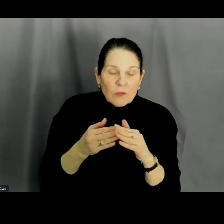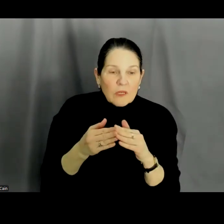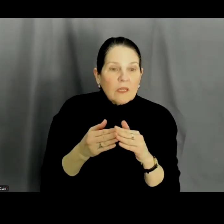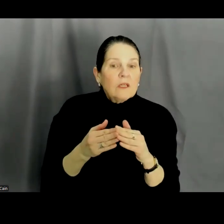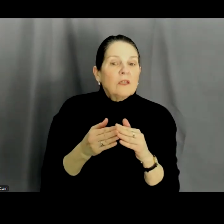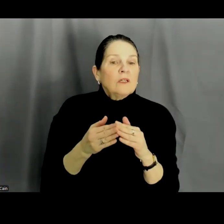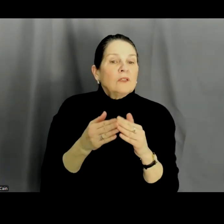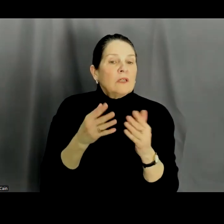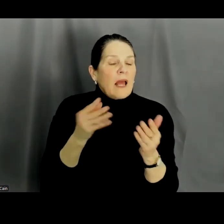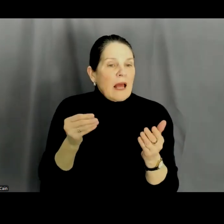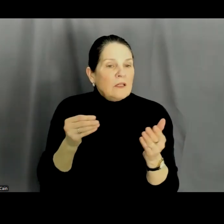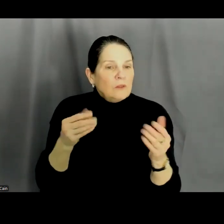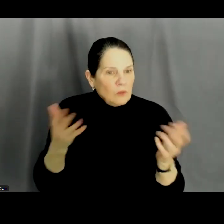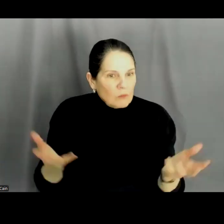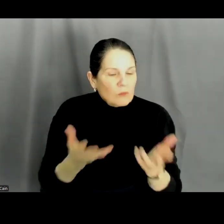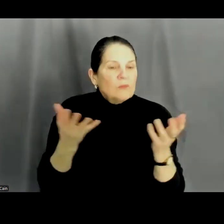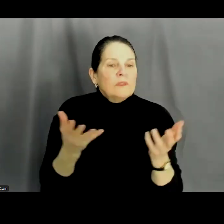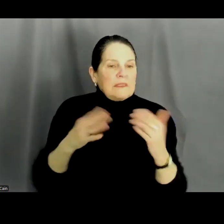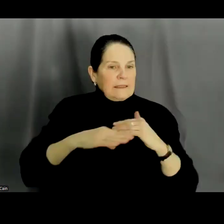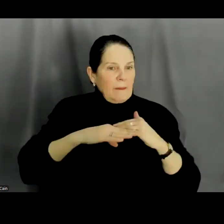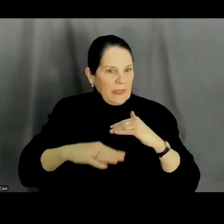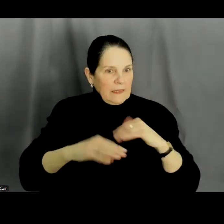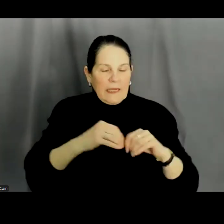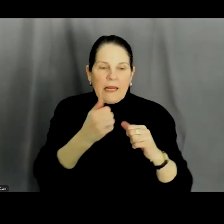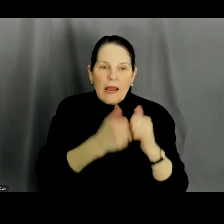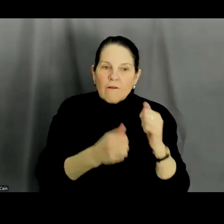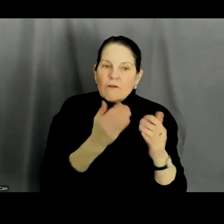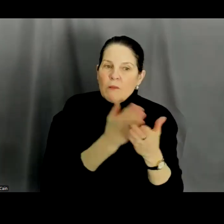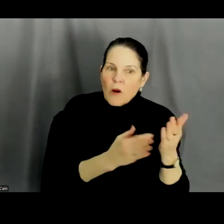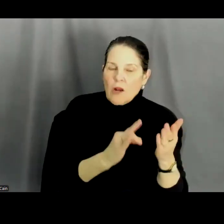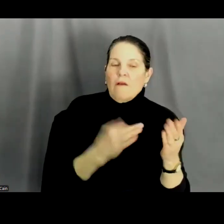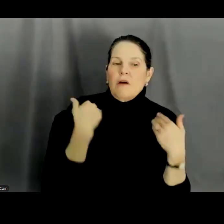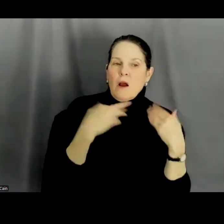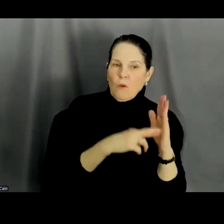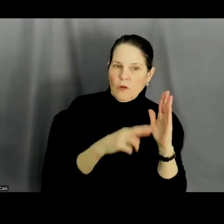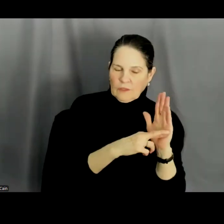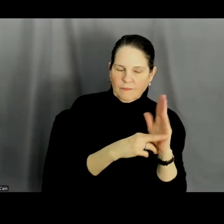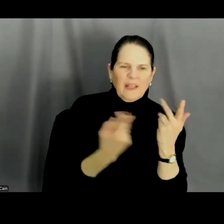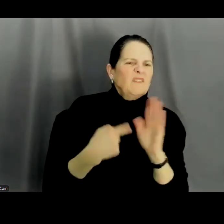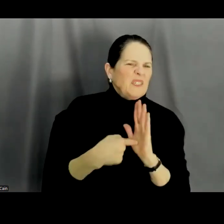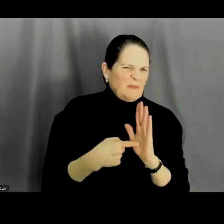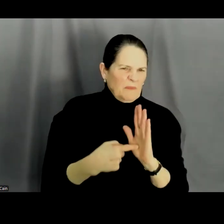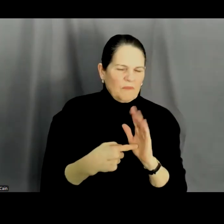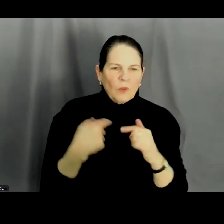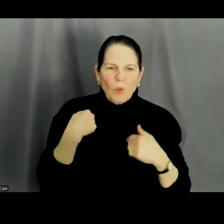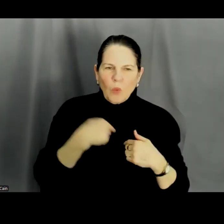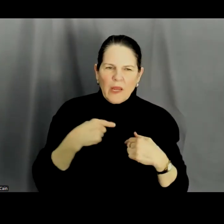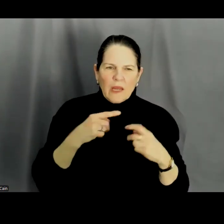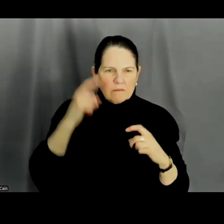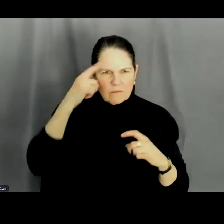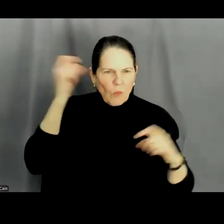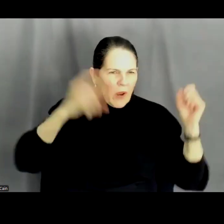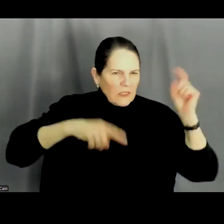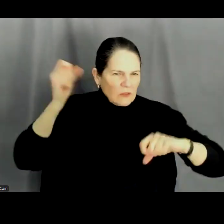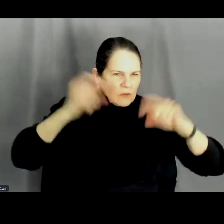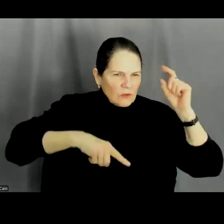with disability, in every part of the research project. So for instance, brainstorming, development of